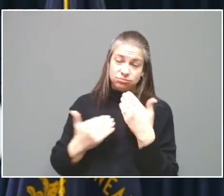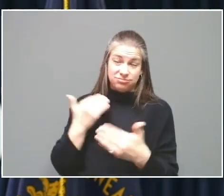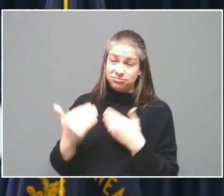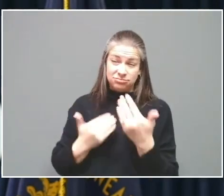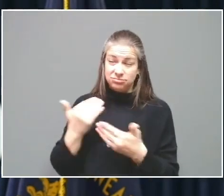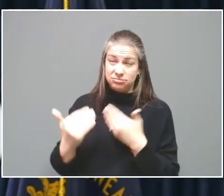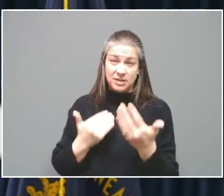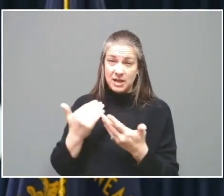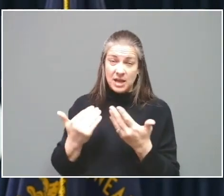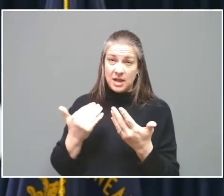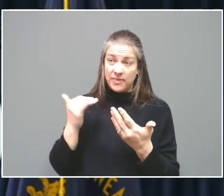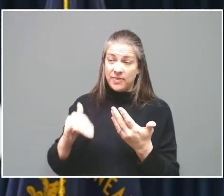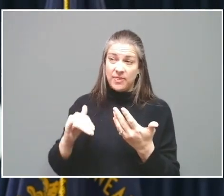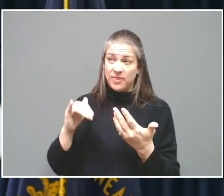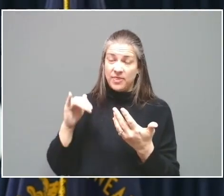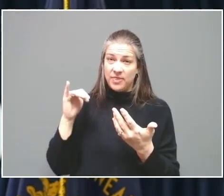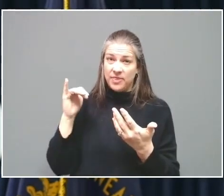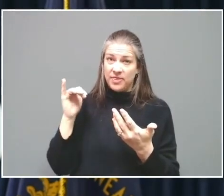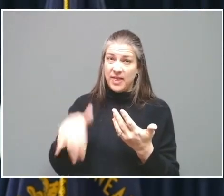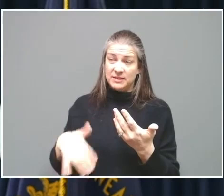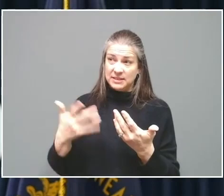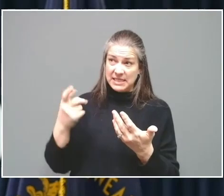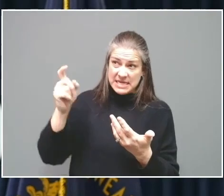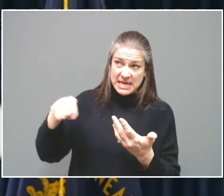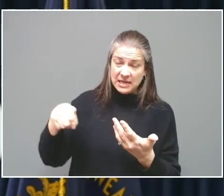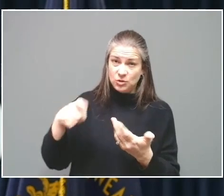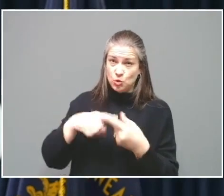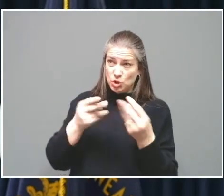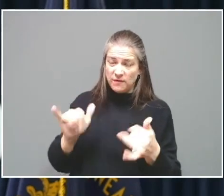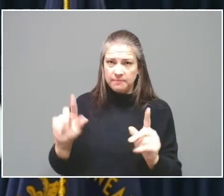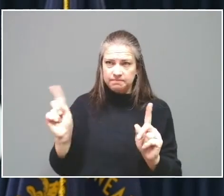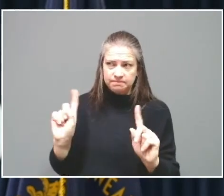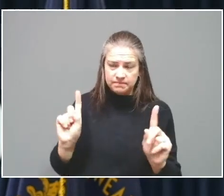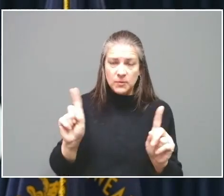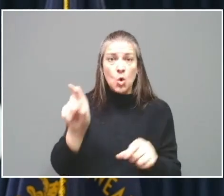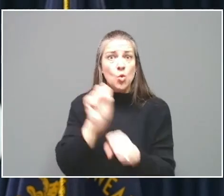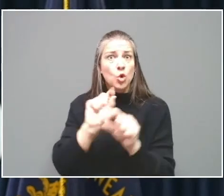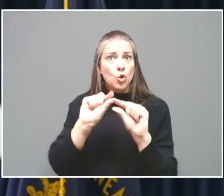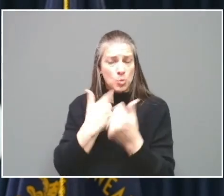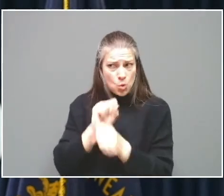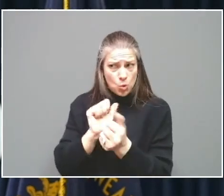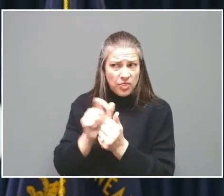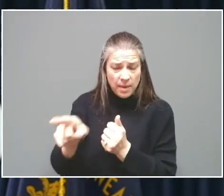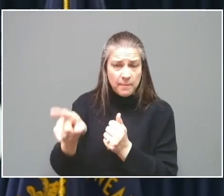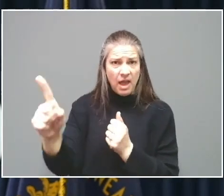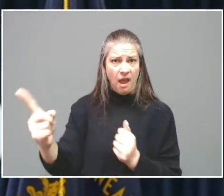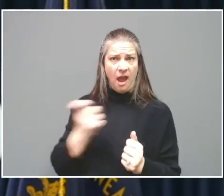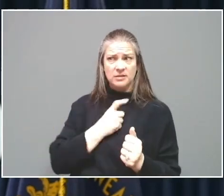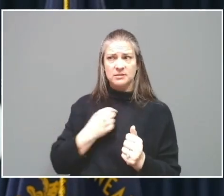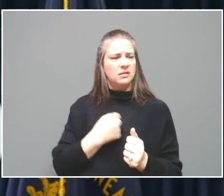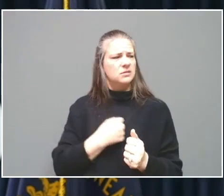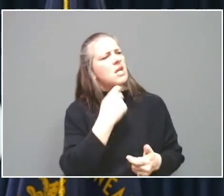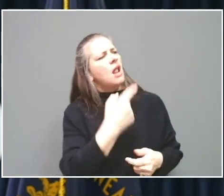necessary to resolve this situation. When working with the working group, they asked us a very specific question. Tell us all the appropriations